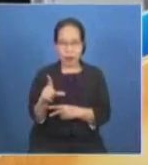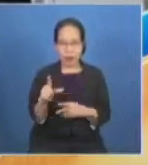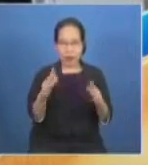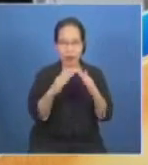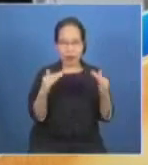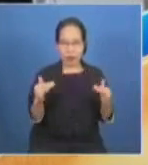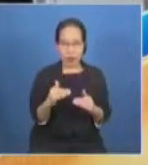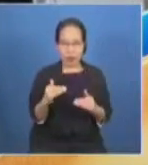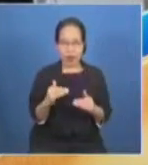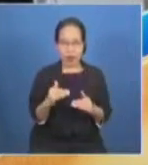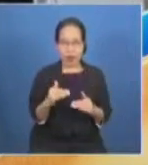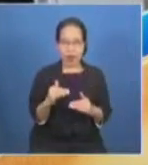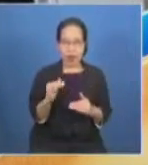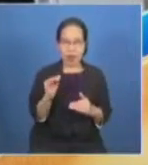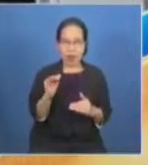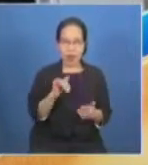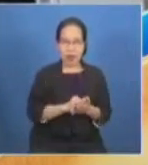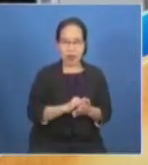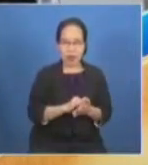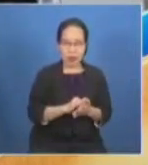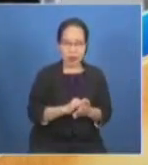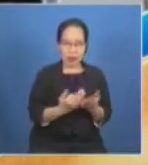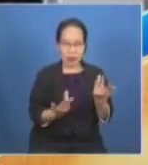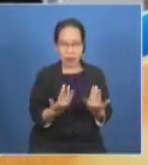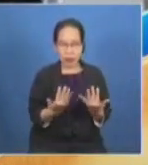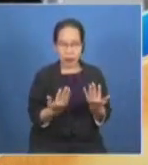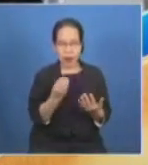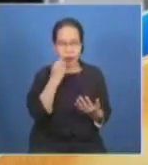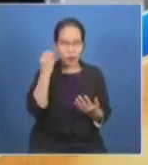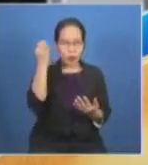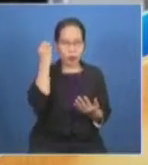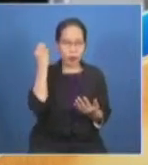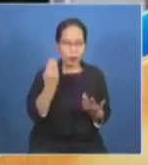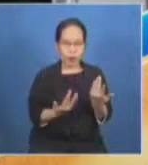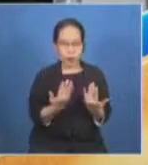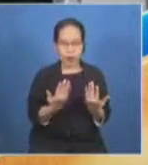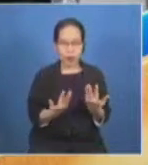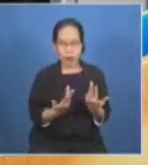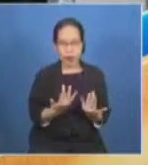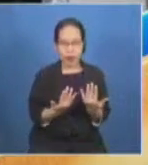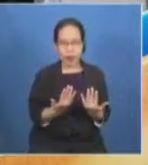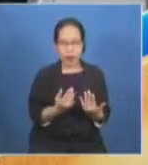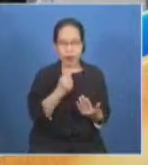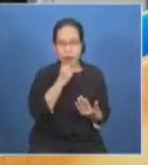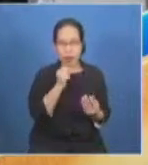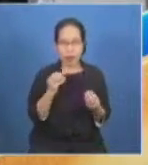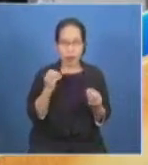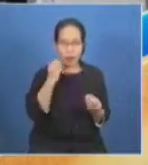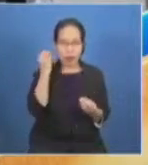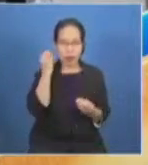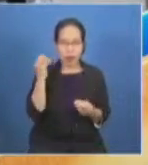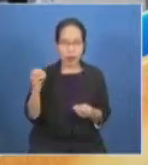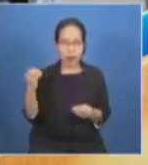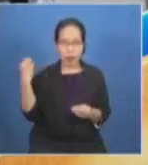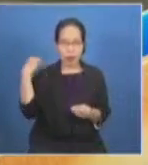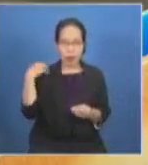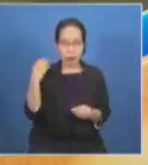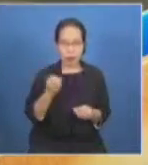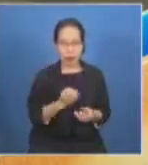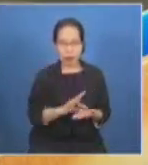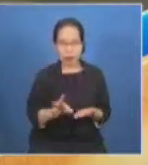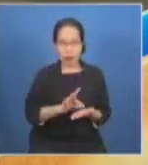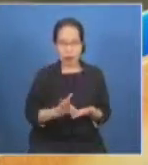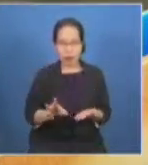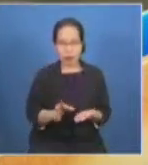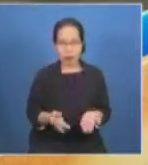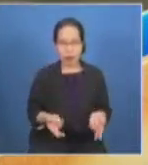Jeshuel safe because he was the one at home during the fire incident. But my fellow officers with me persuaded me not to go home because I